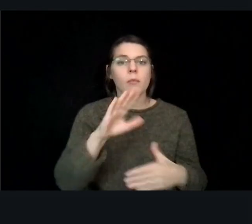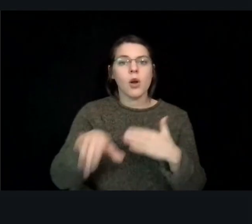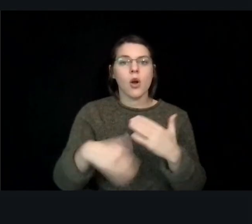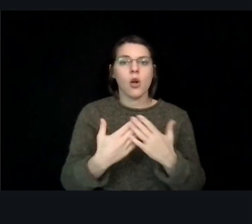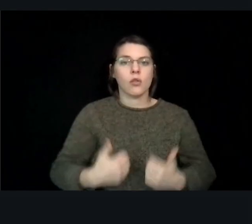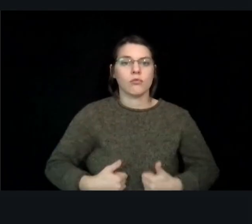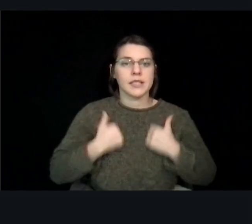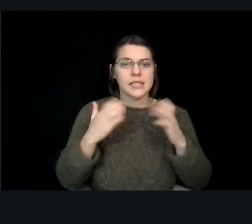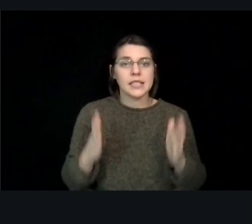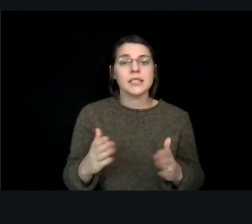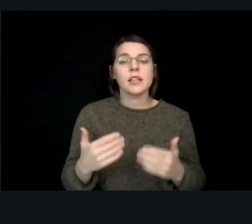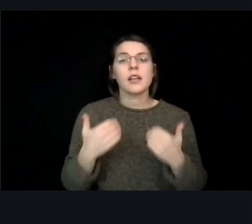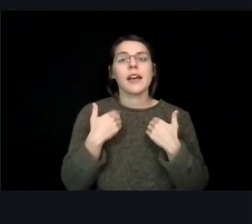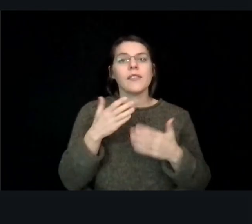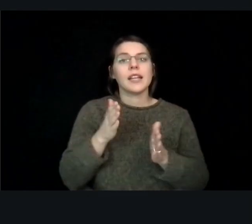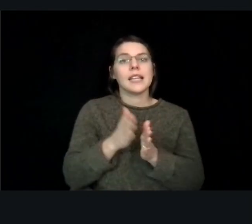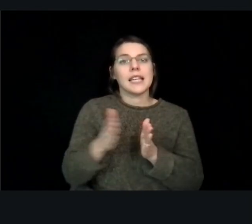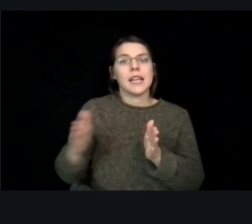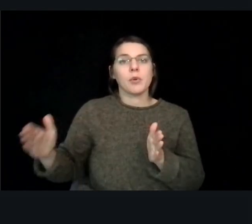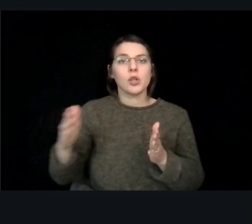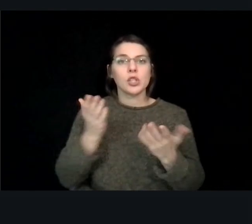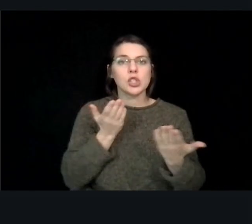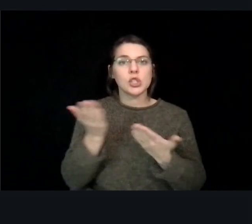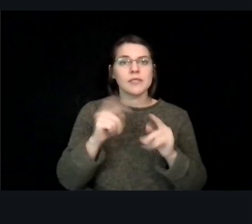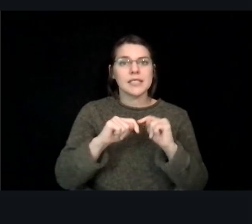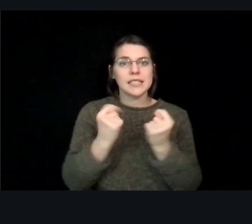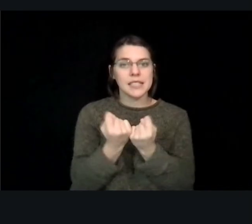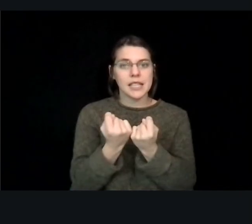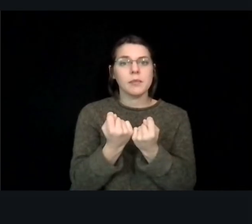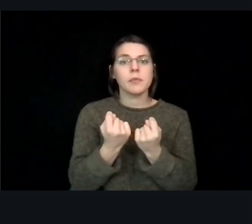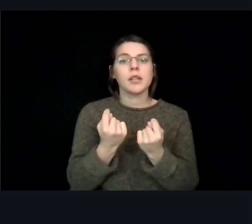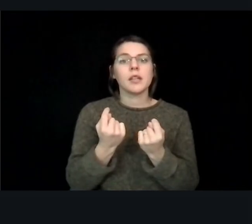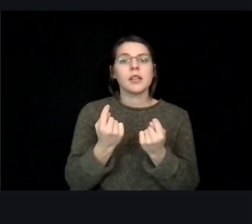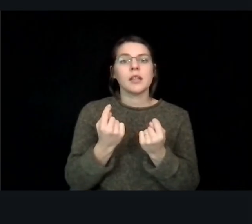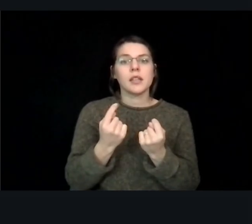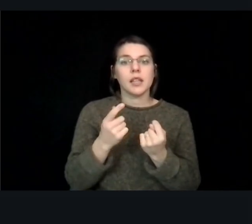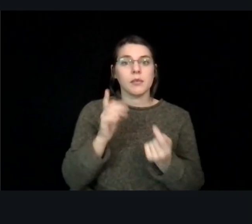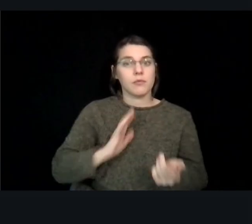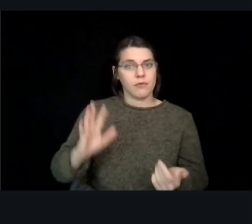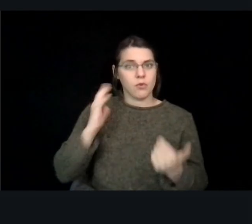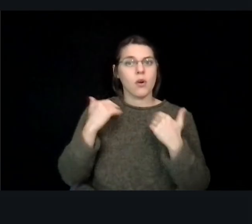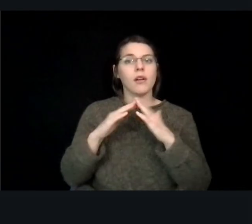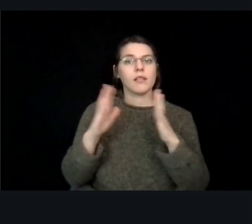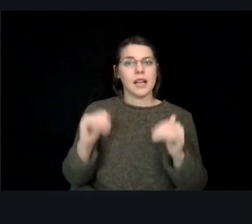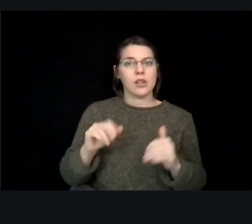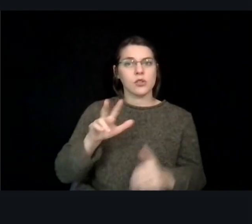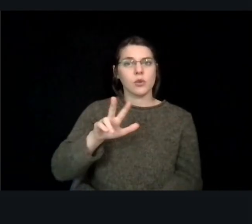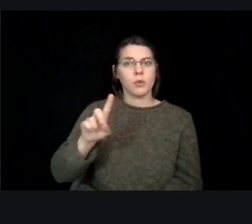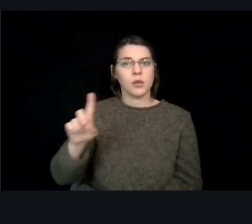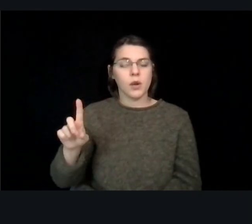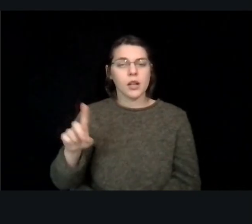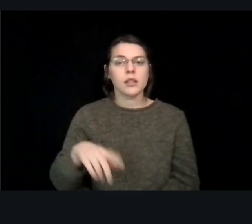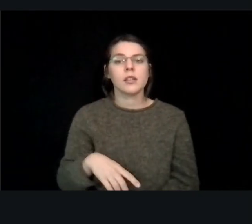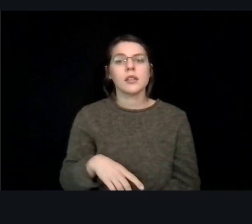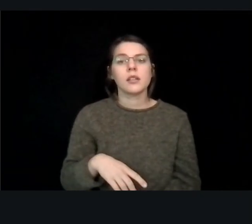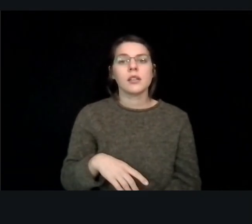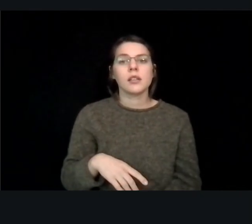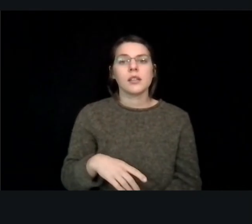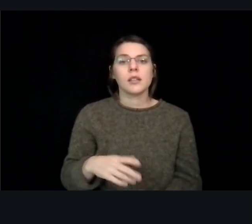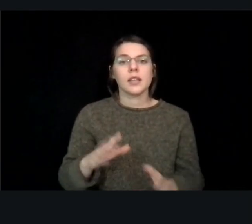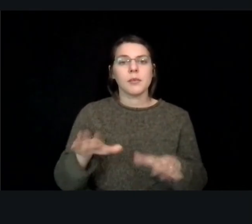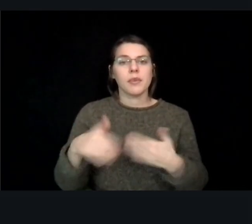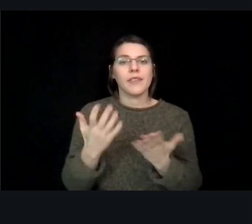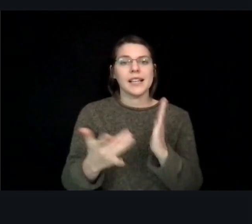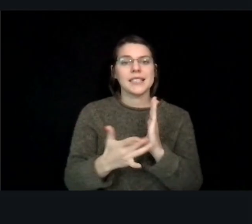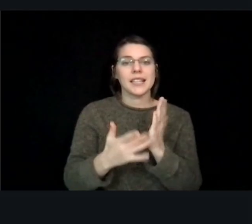team who did house 311. They provide technical assistance to the mayor's office and city departments,